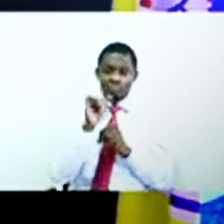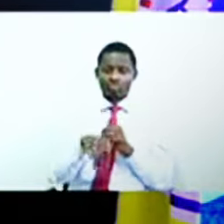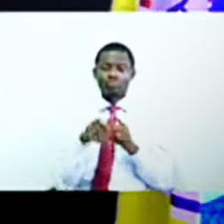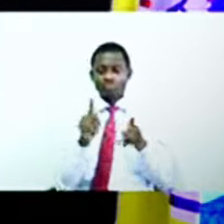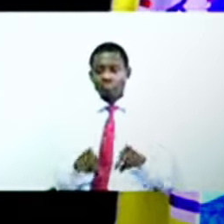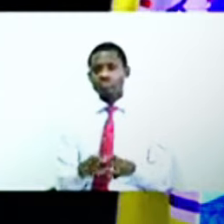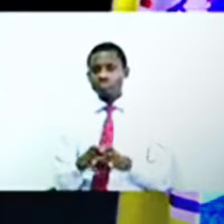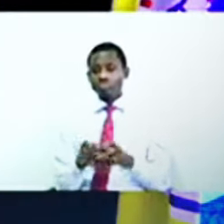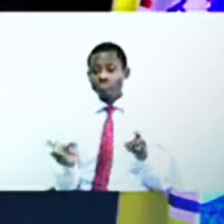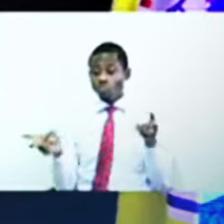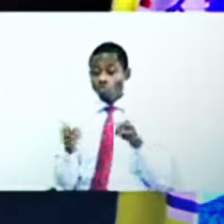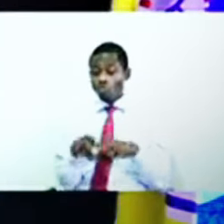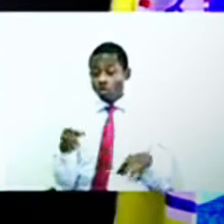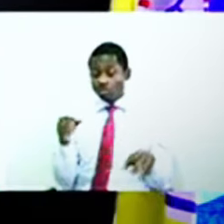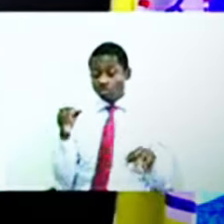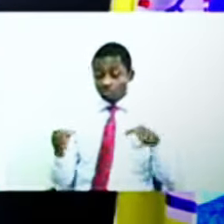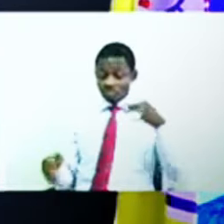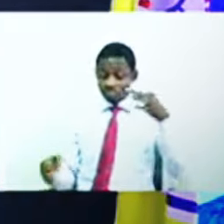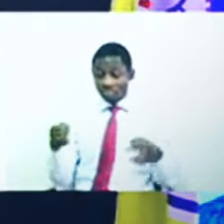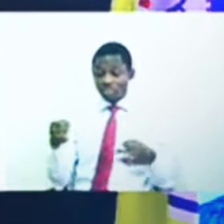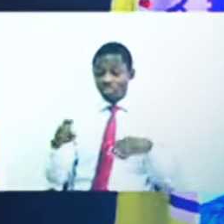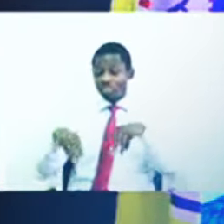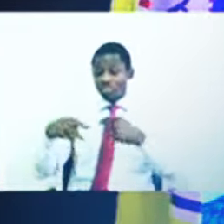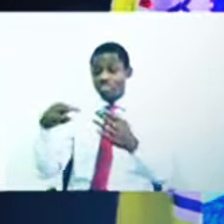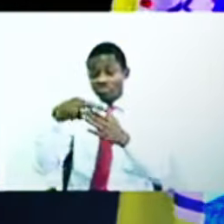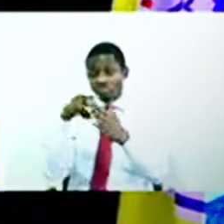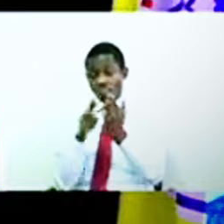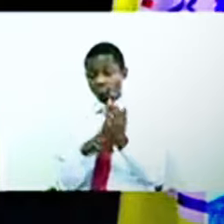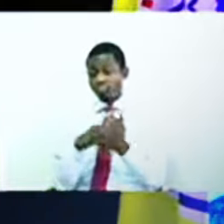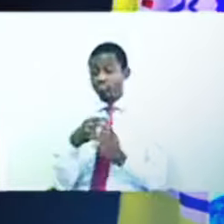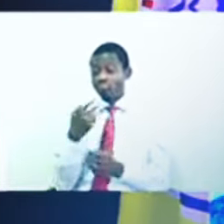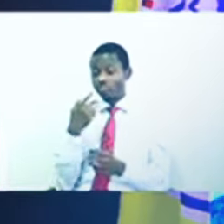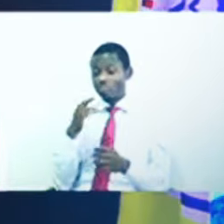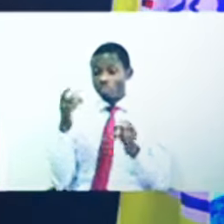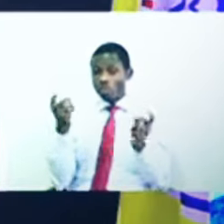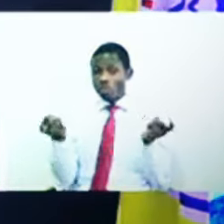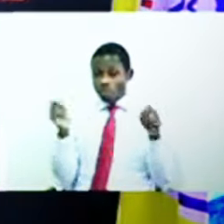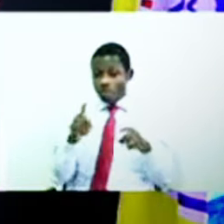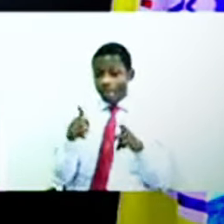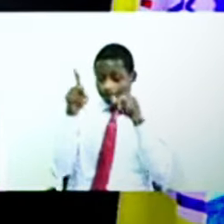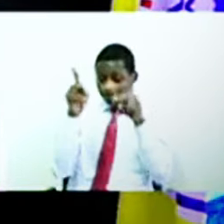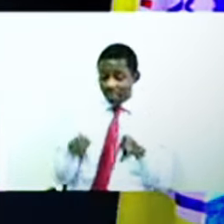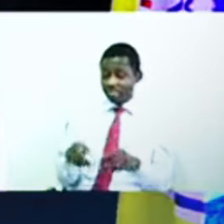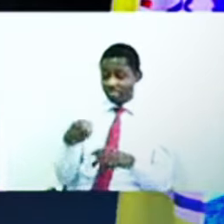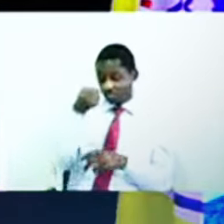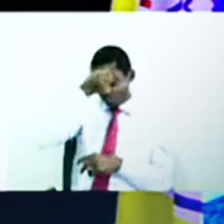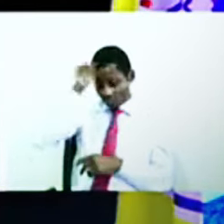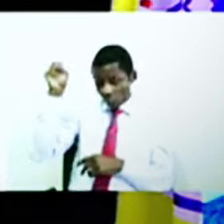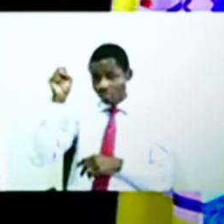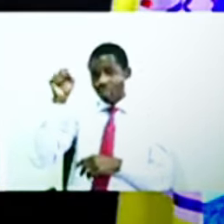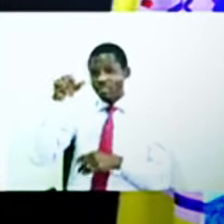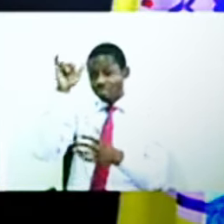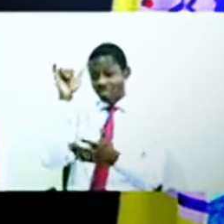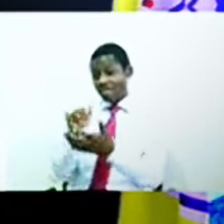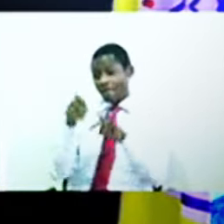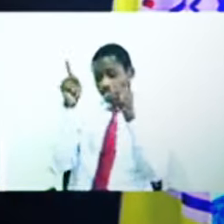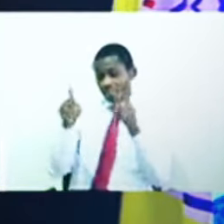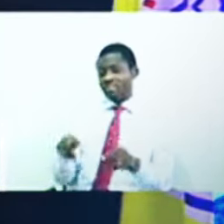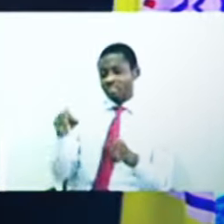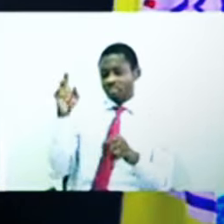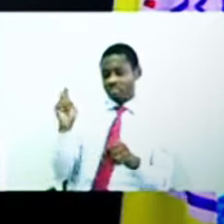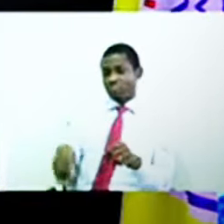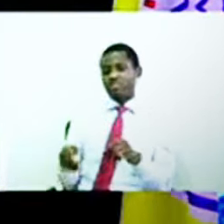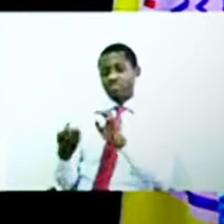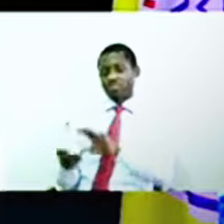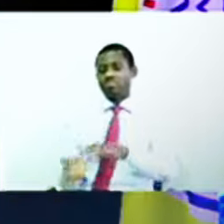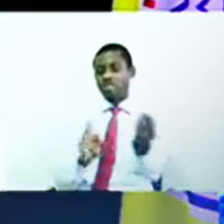and somebody comes and show contempt to the verdict that they have given, he says that the person should die. Now, oni pepiere obedi